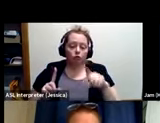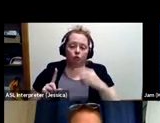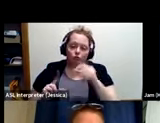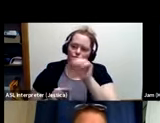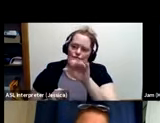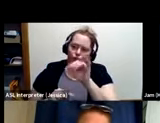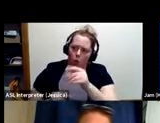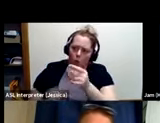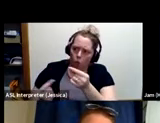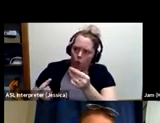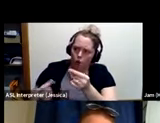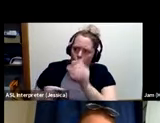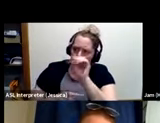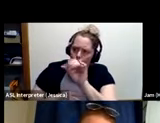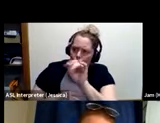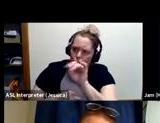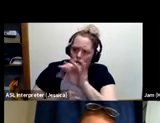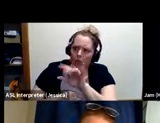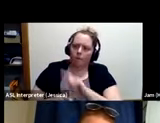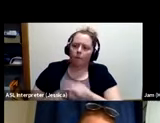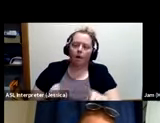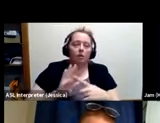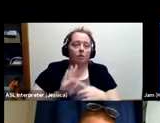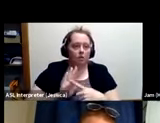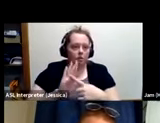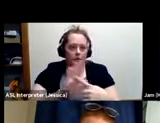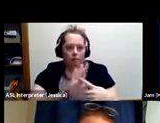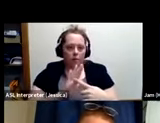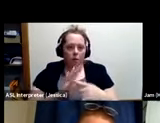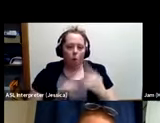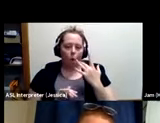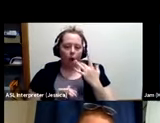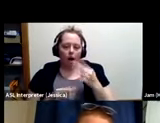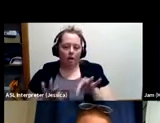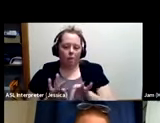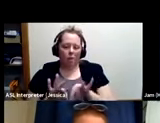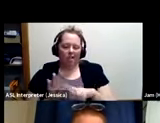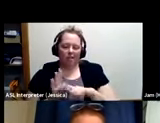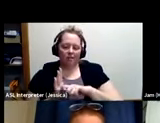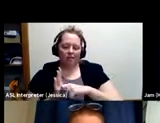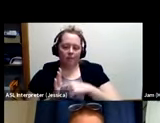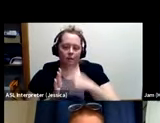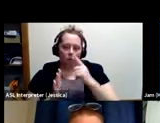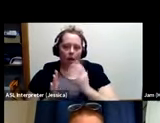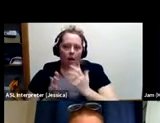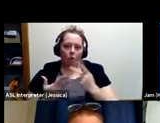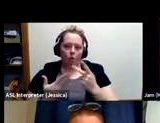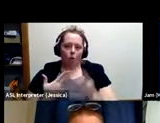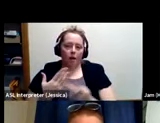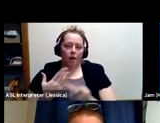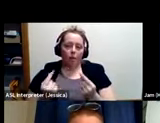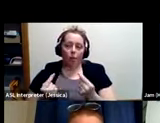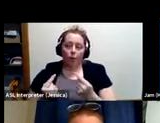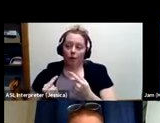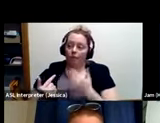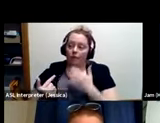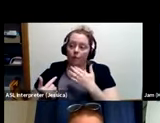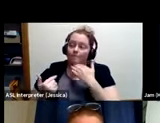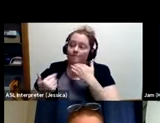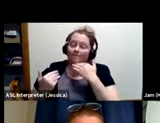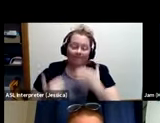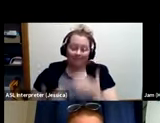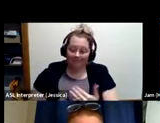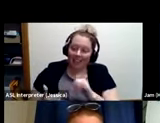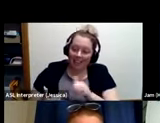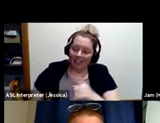important. And that's really the key to our program and what we're trying to do. Thank you. Thank you. Yeah, that sounds really